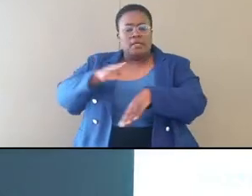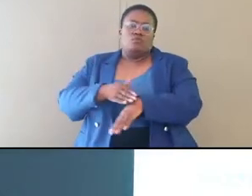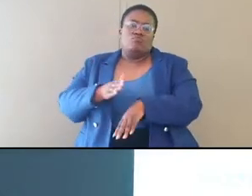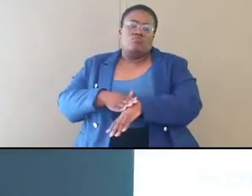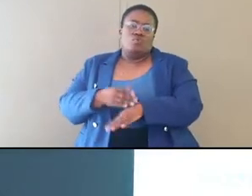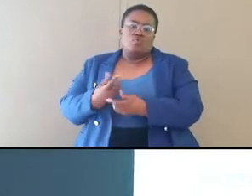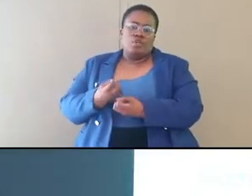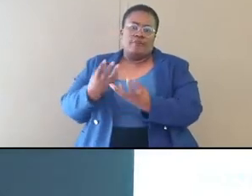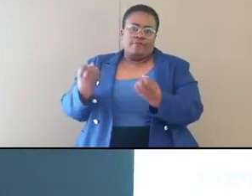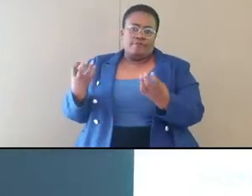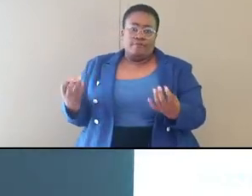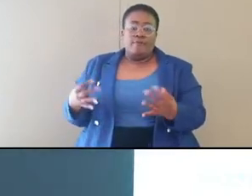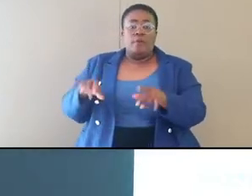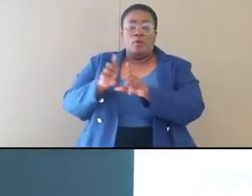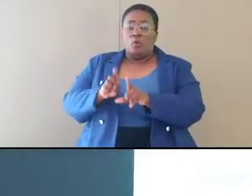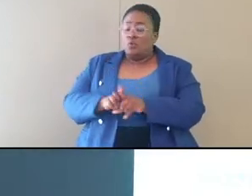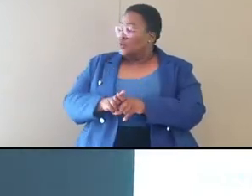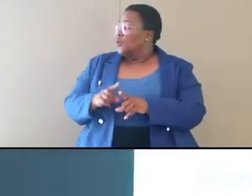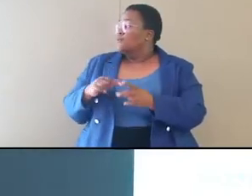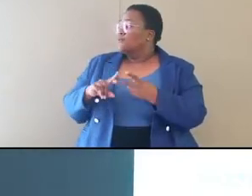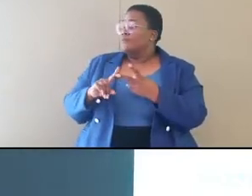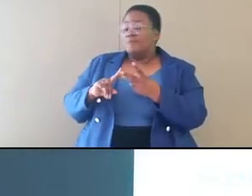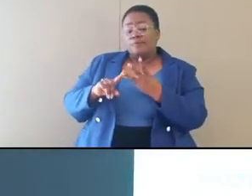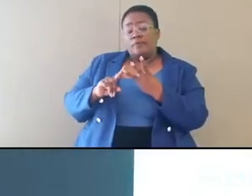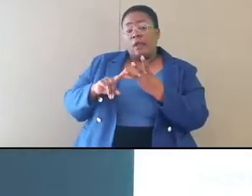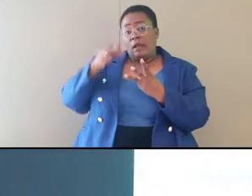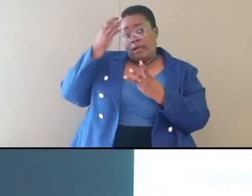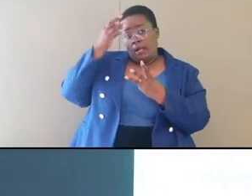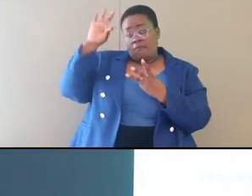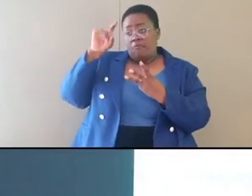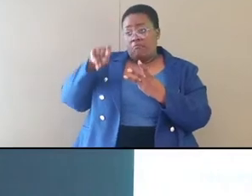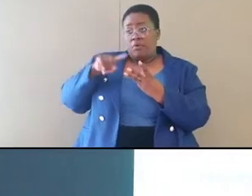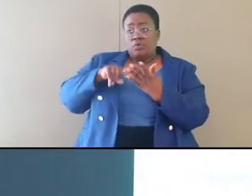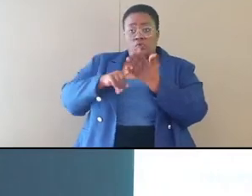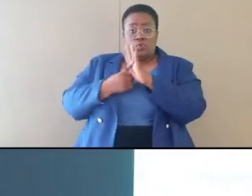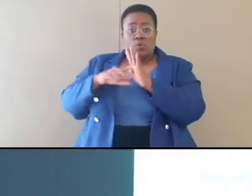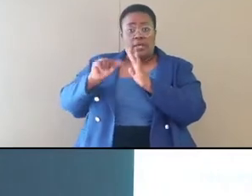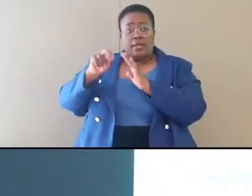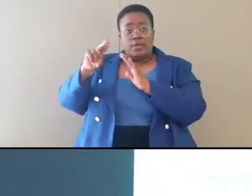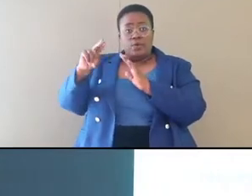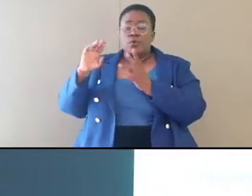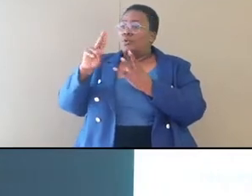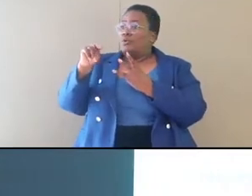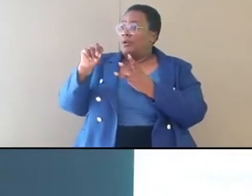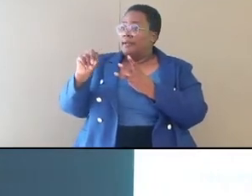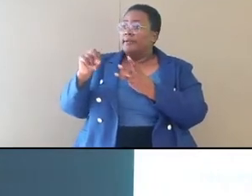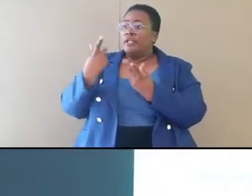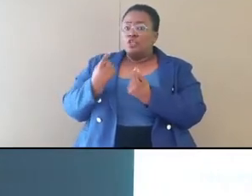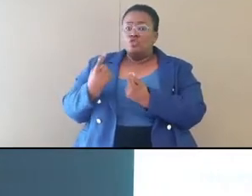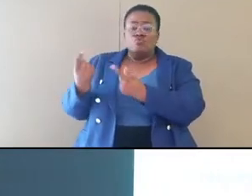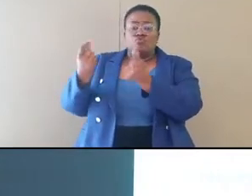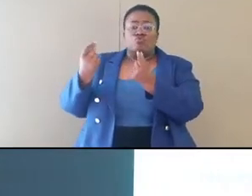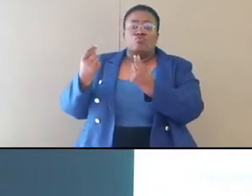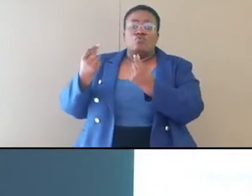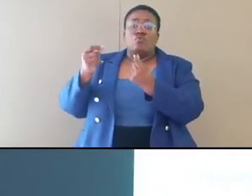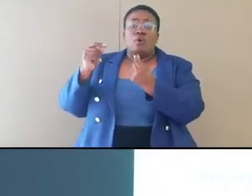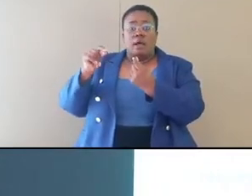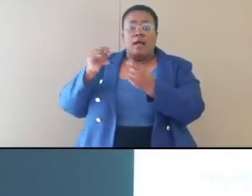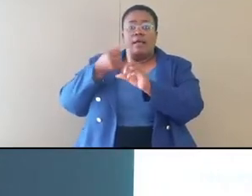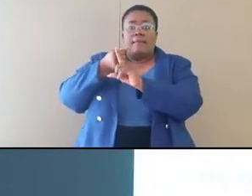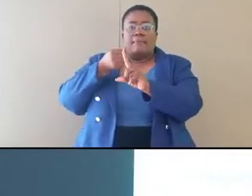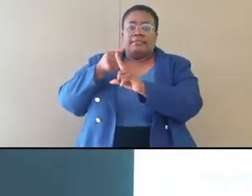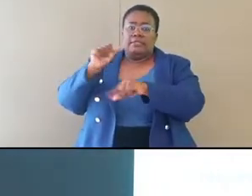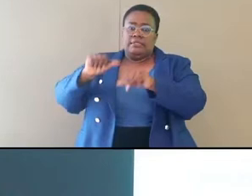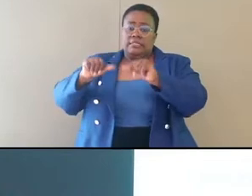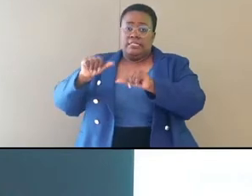And they've also said to the state, the state needs to show evidence to these UN and AU bodies that they have done child impact assessments before they